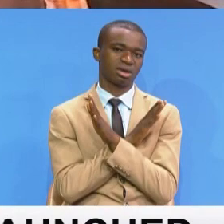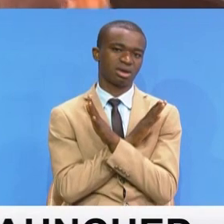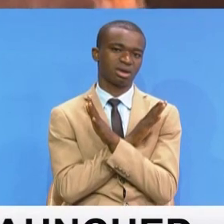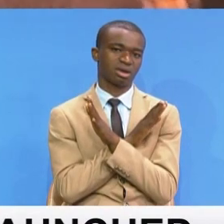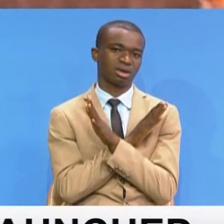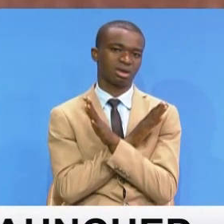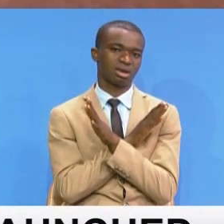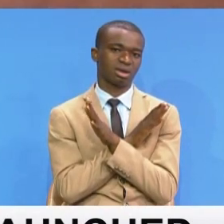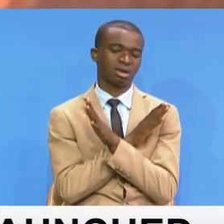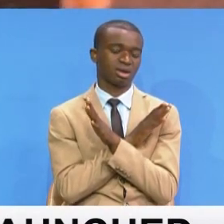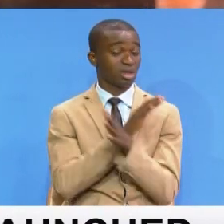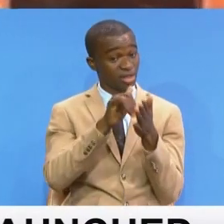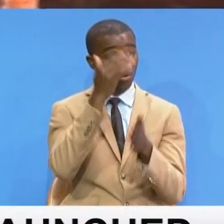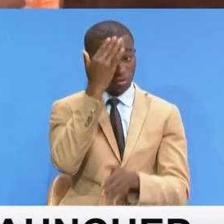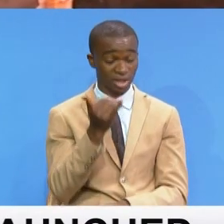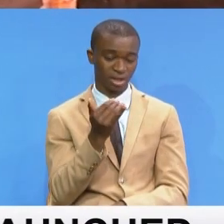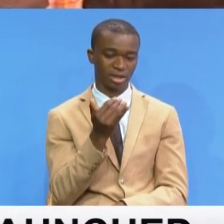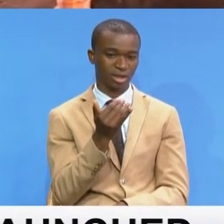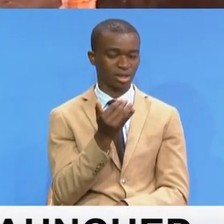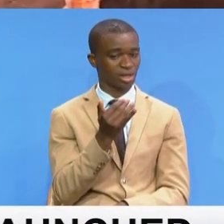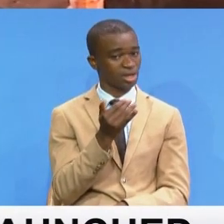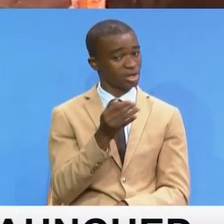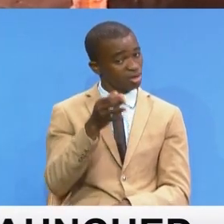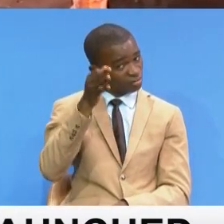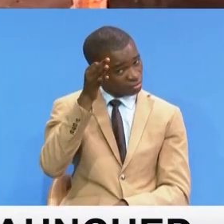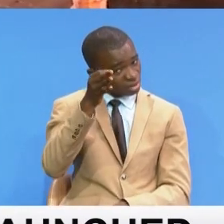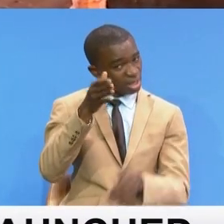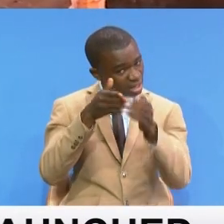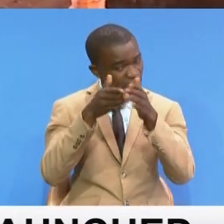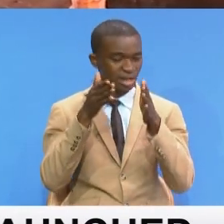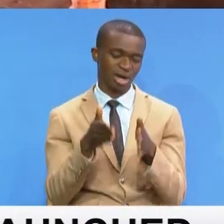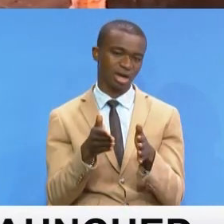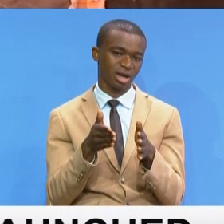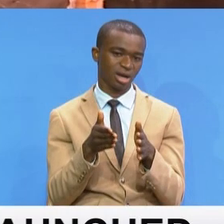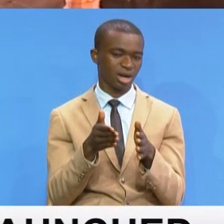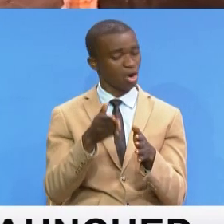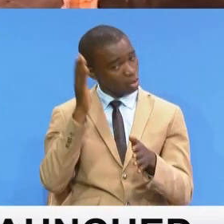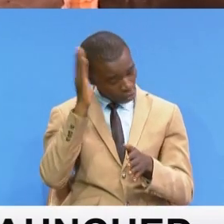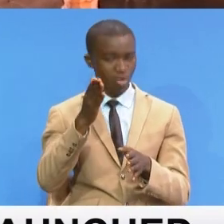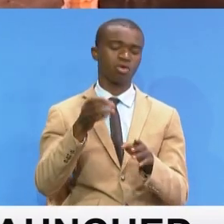Which is endangering the future of our children.